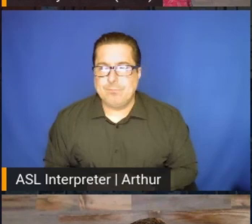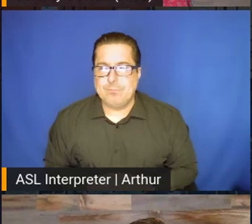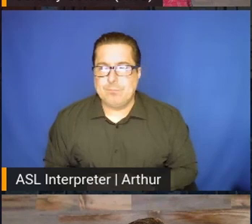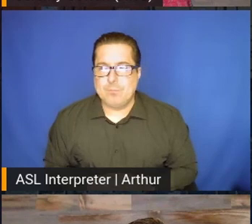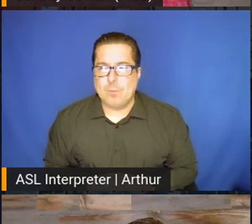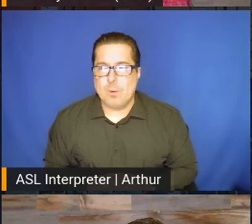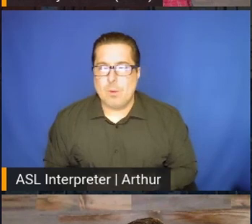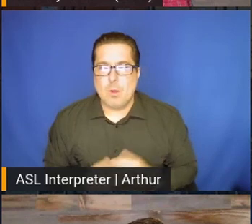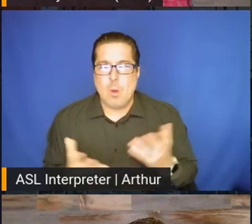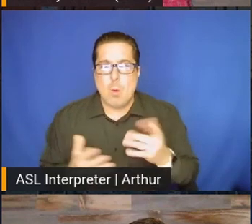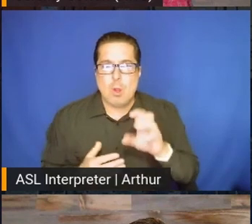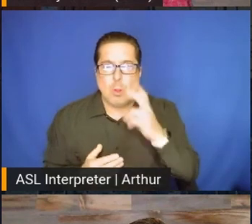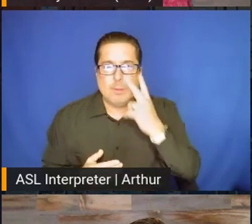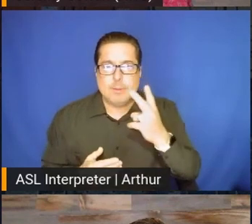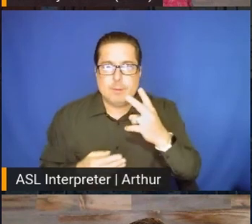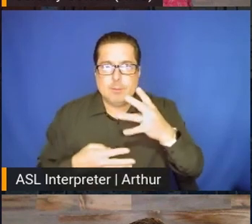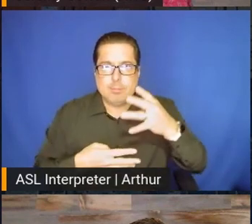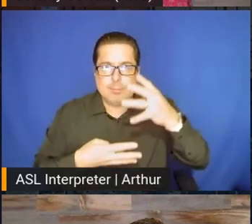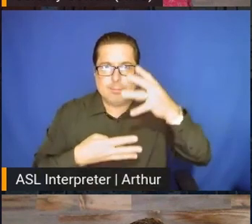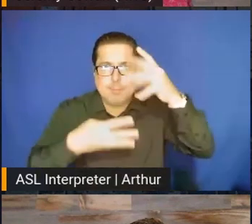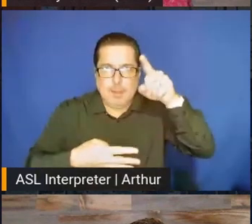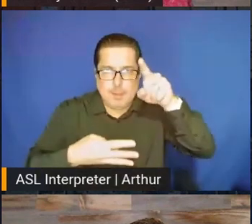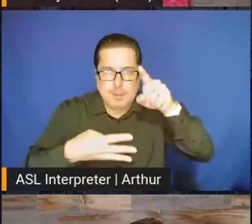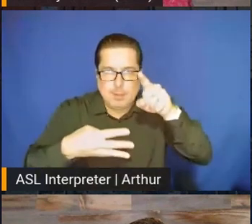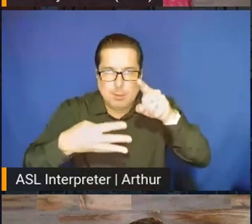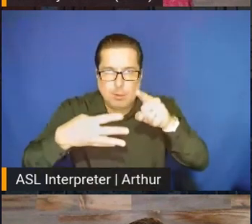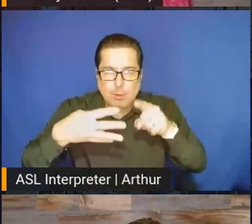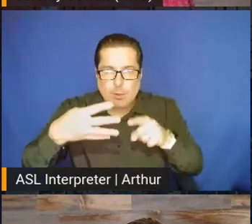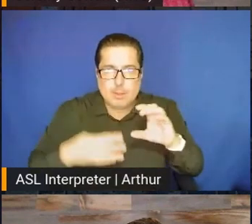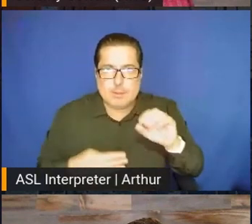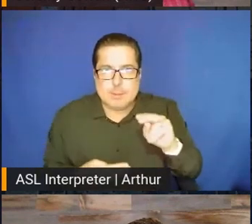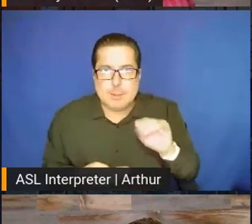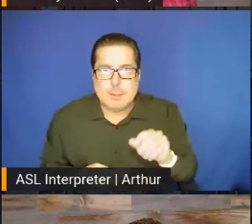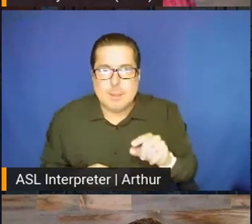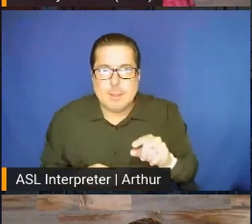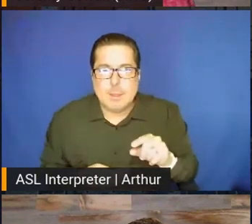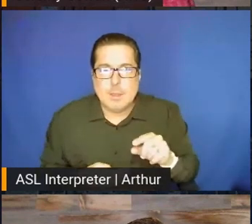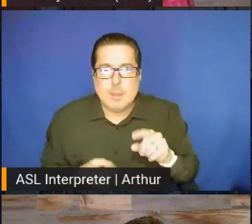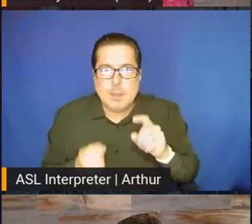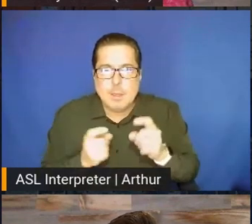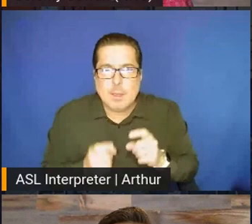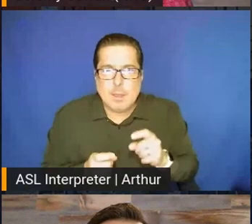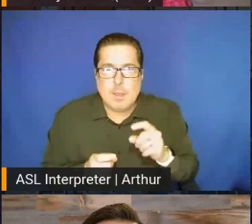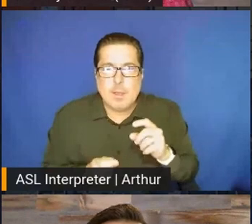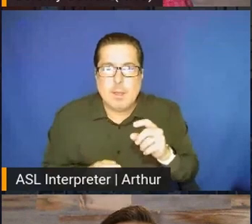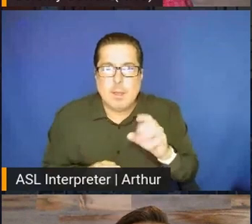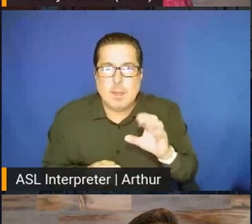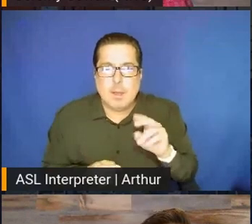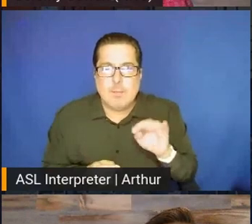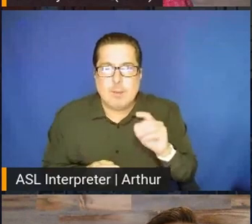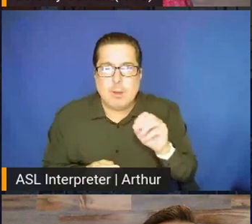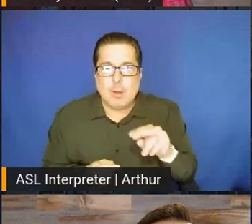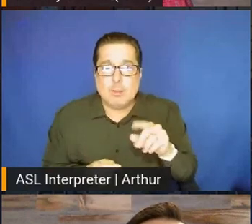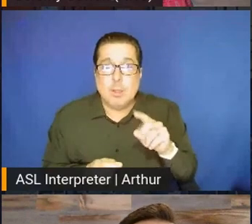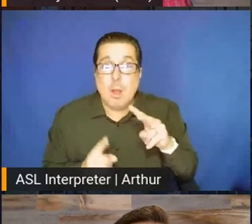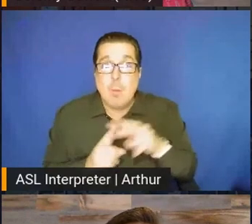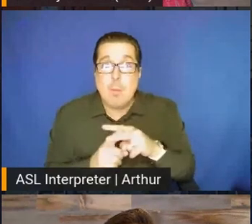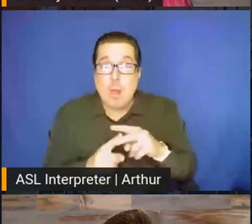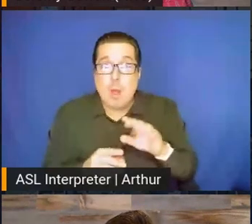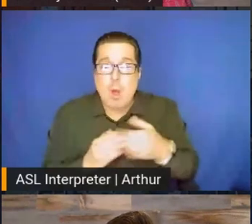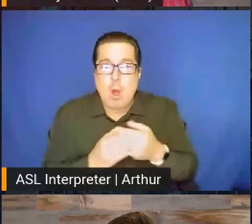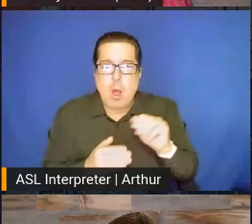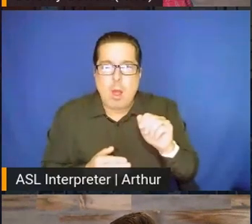So what you see here is CNI plugin configuration, and the main plugin is all